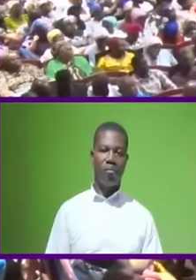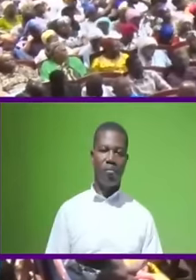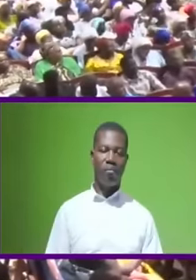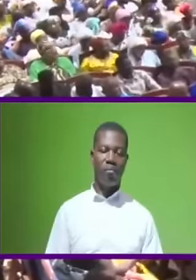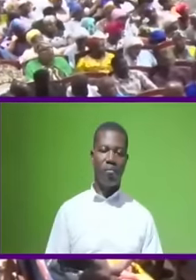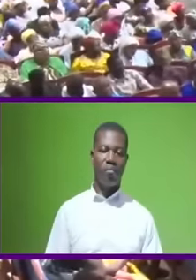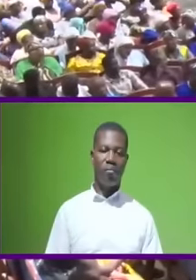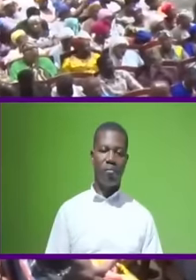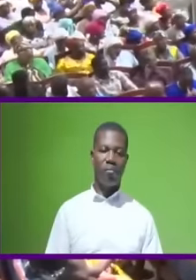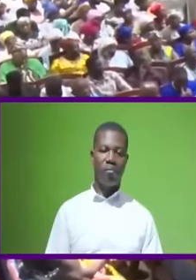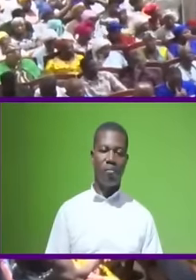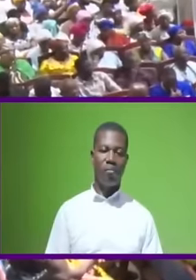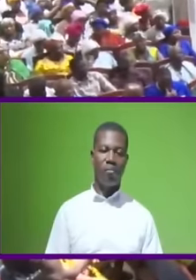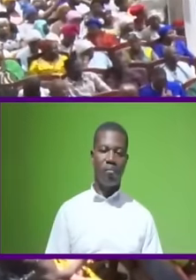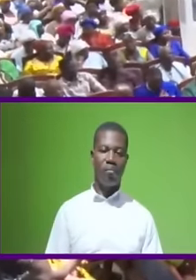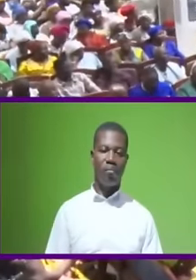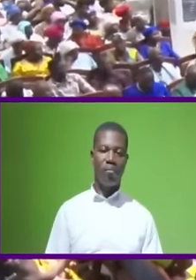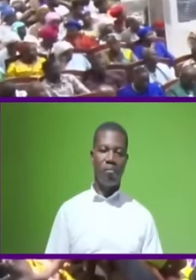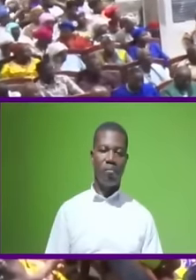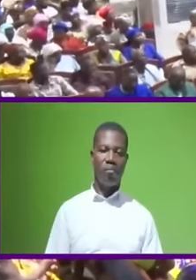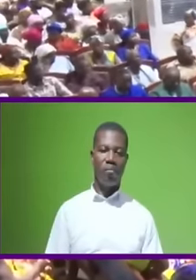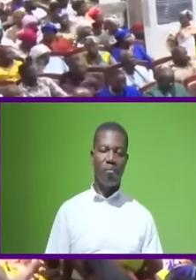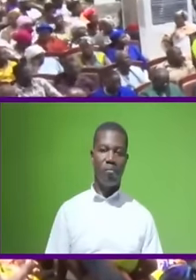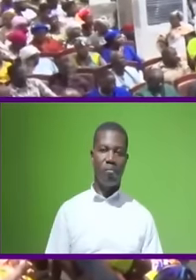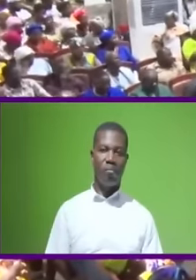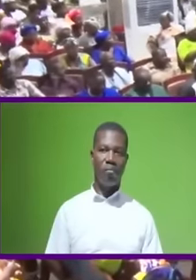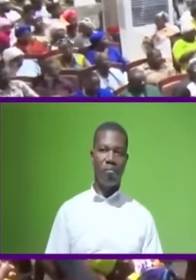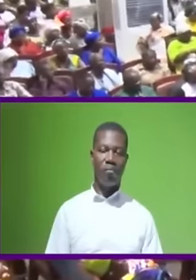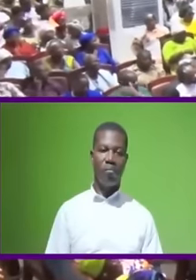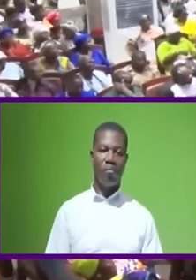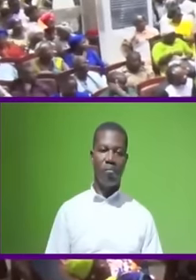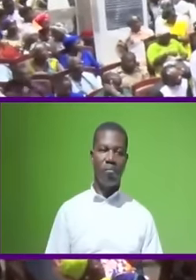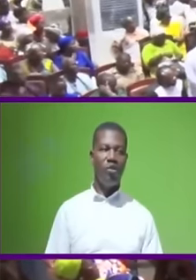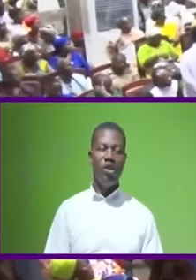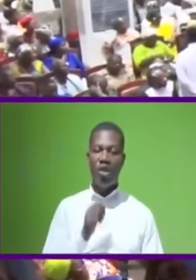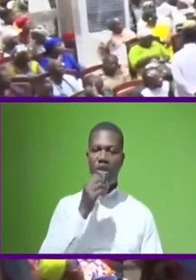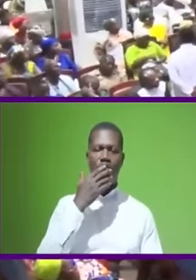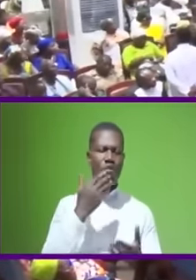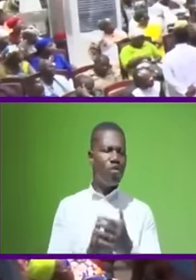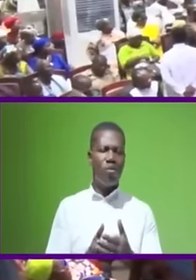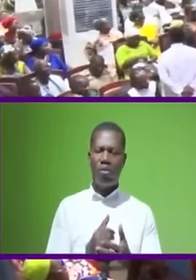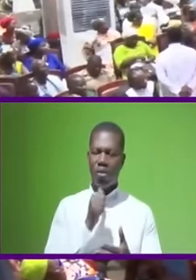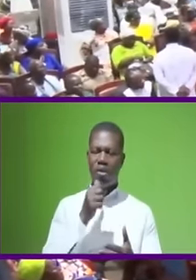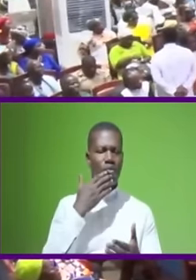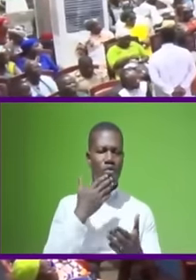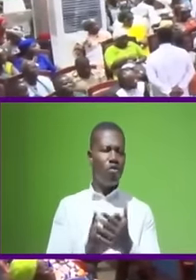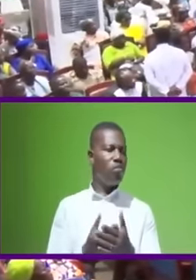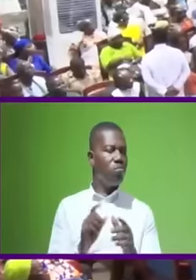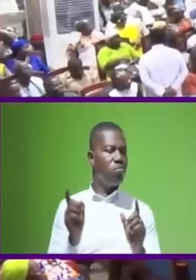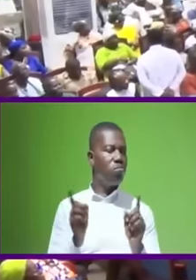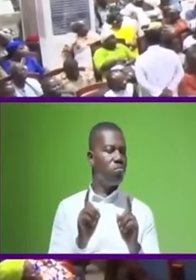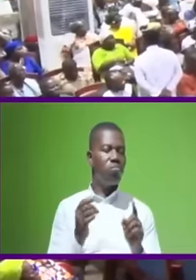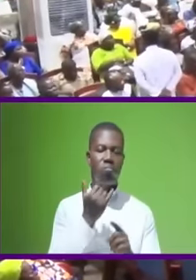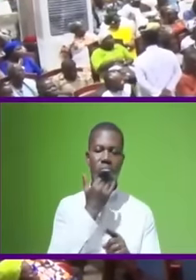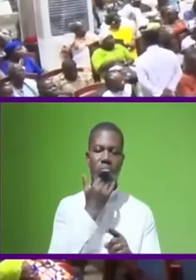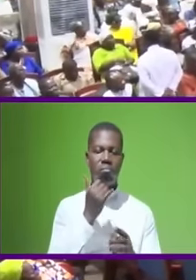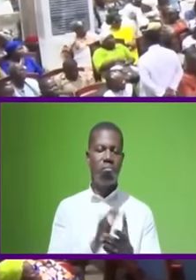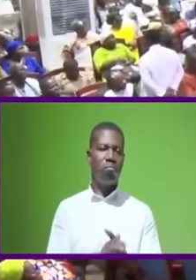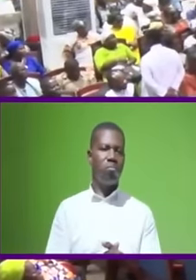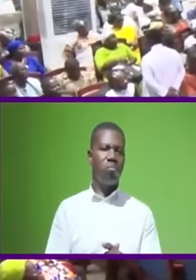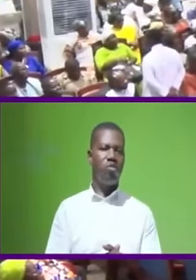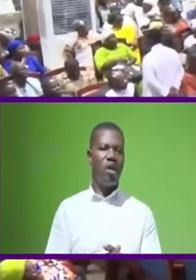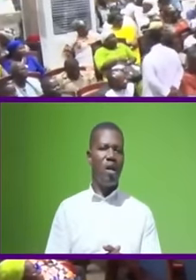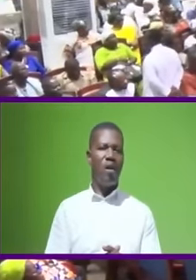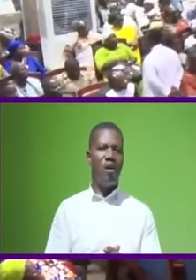for vipers and then serpents of all species. And yet fair. It isn't fair. Ah.